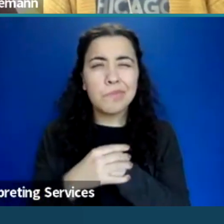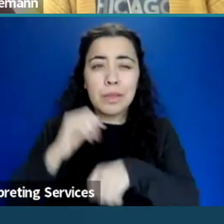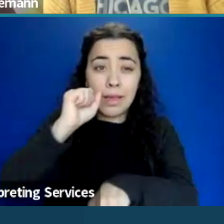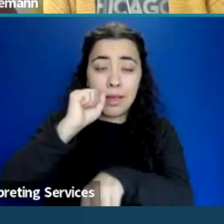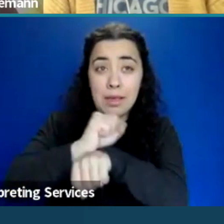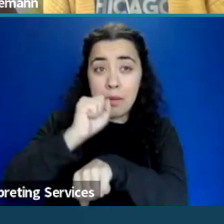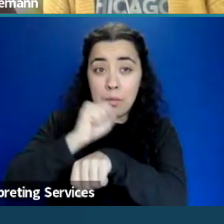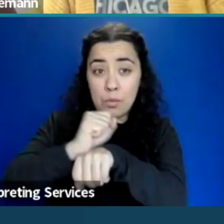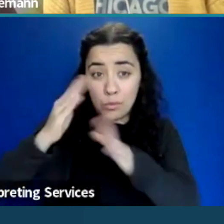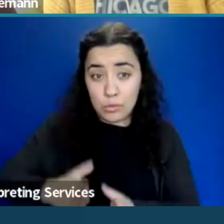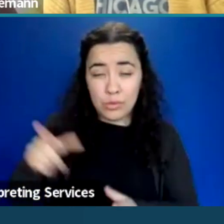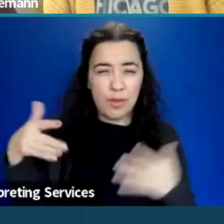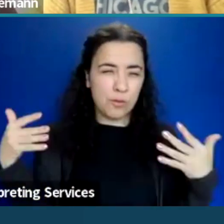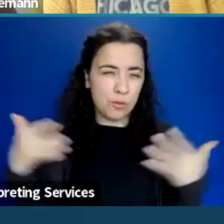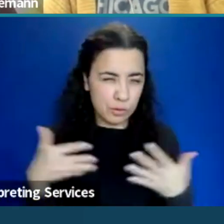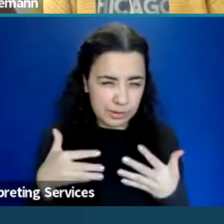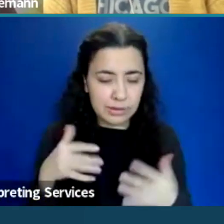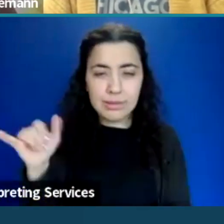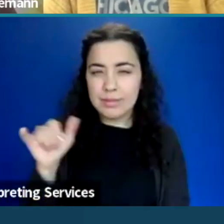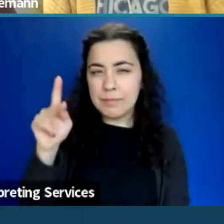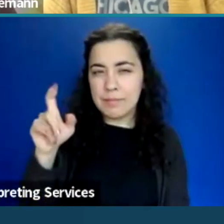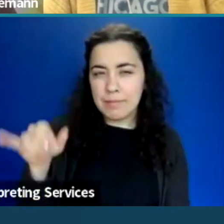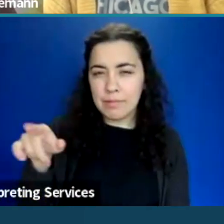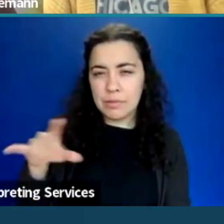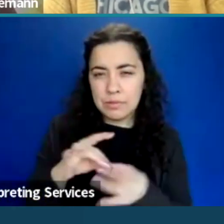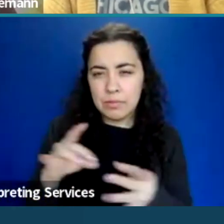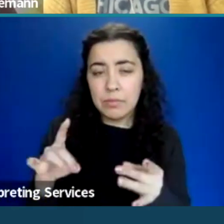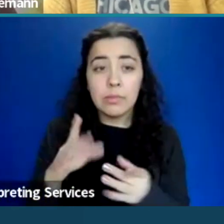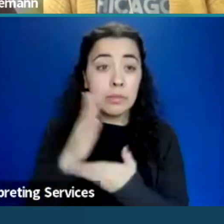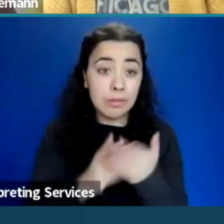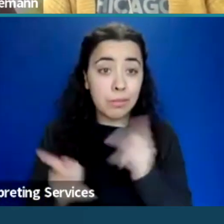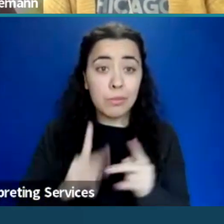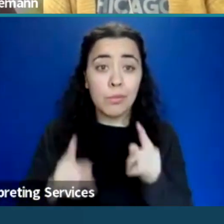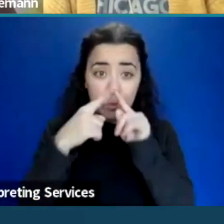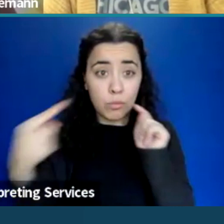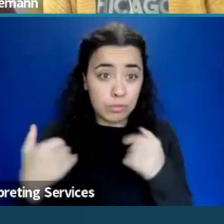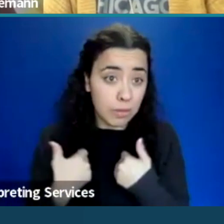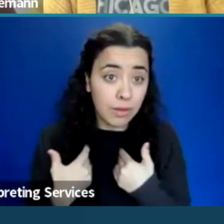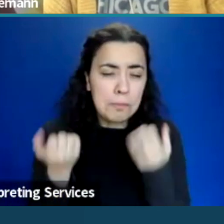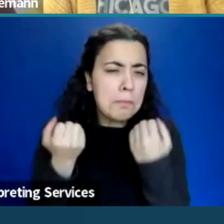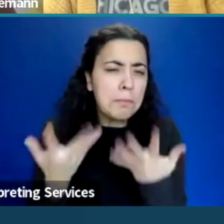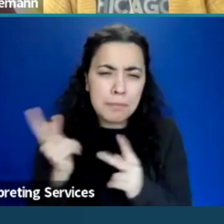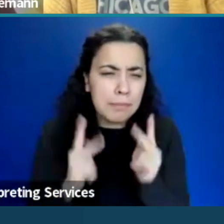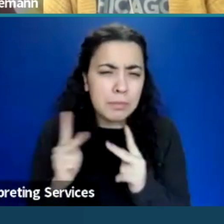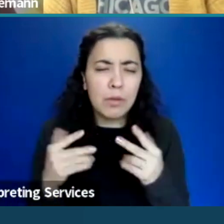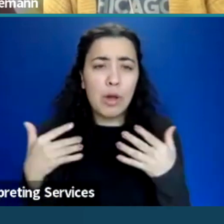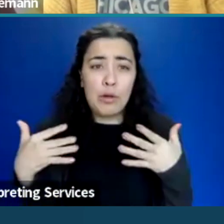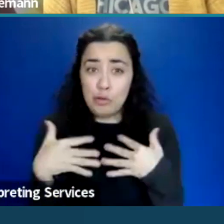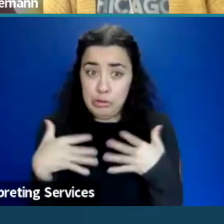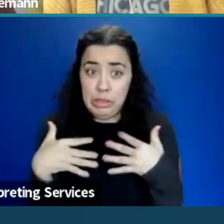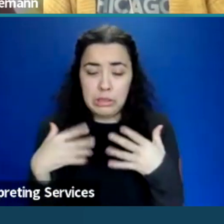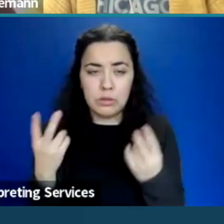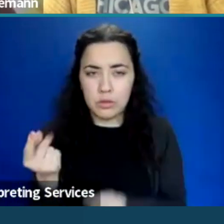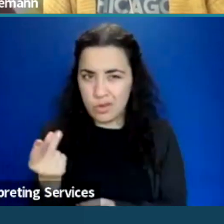that are afraid. Kelley mentioned people that have allergies. A lot of people are really afraid of